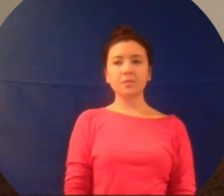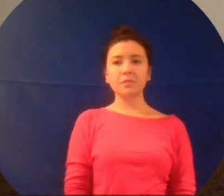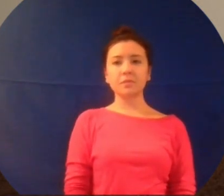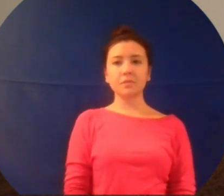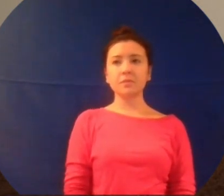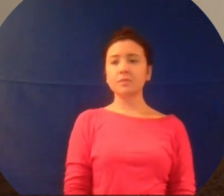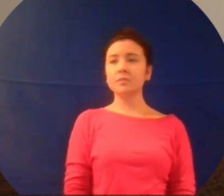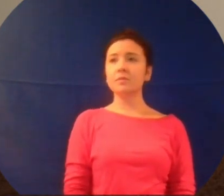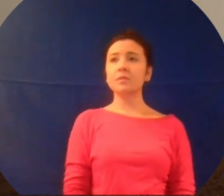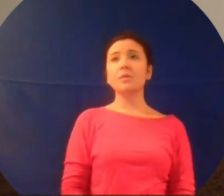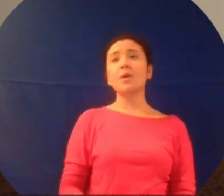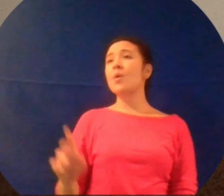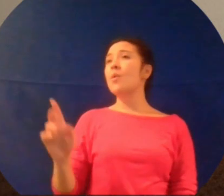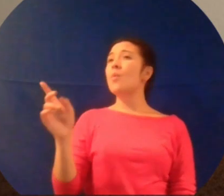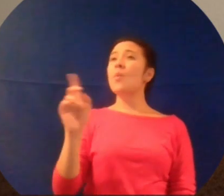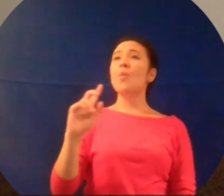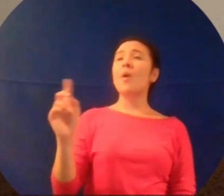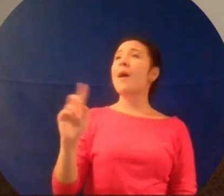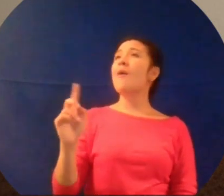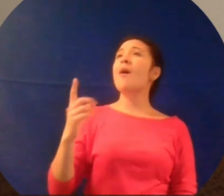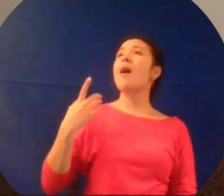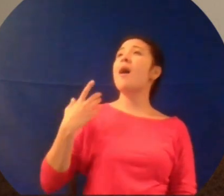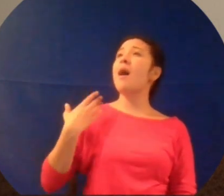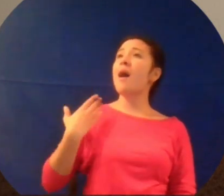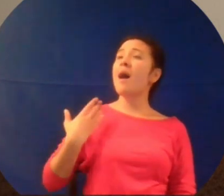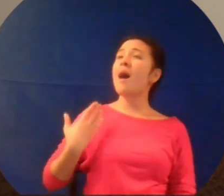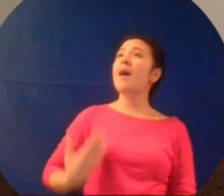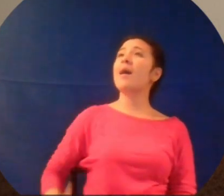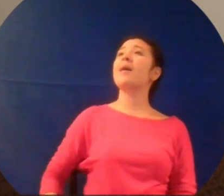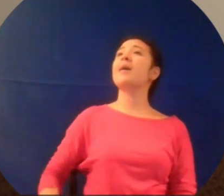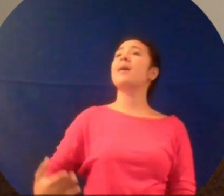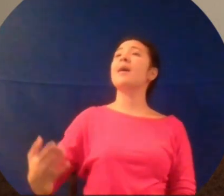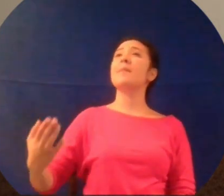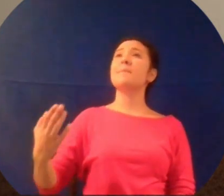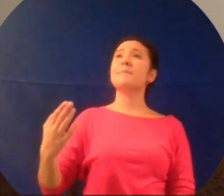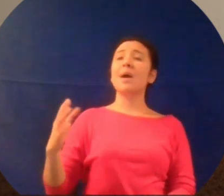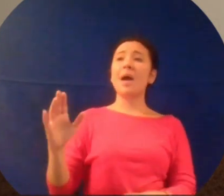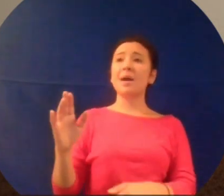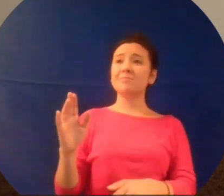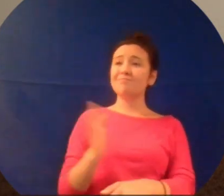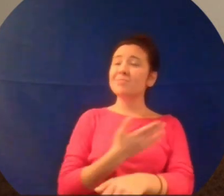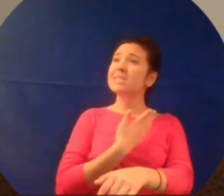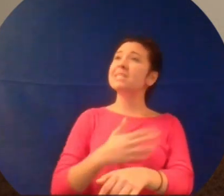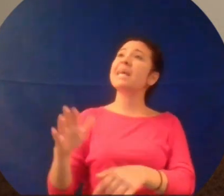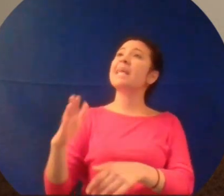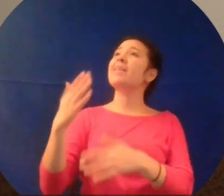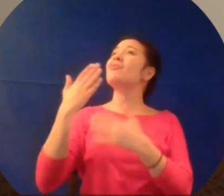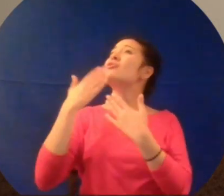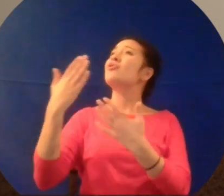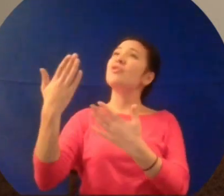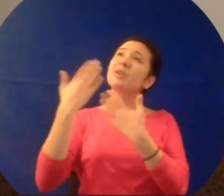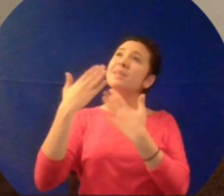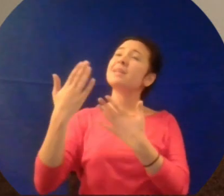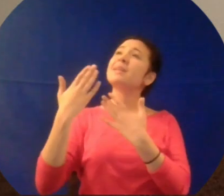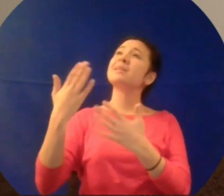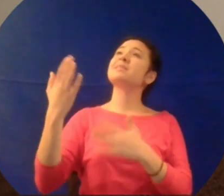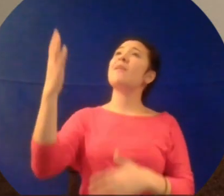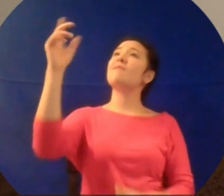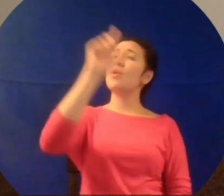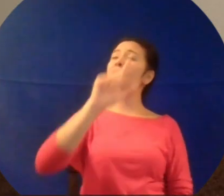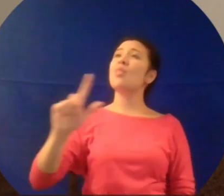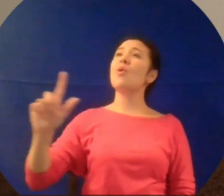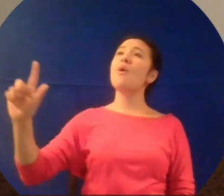Forever I will sing the goodness of the